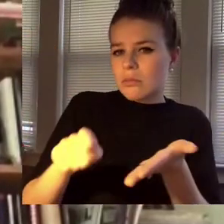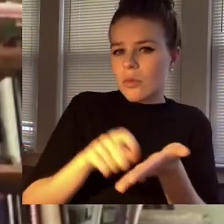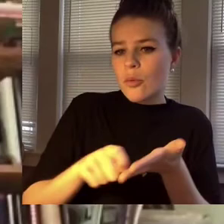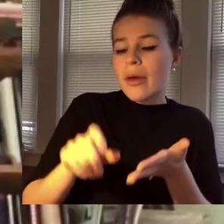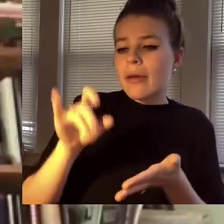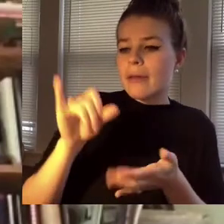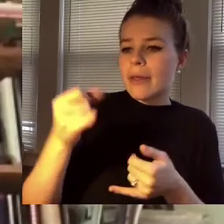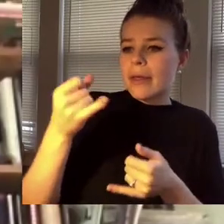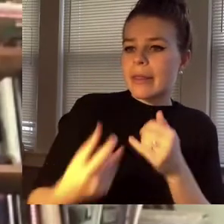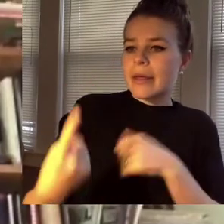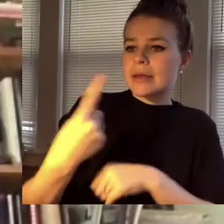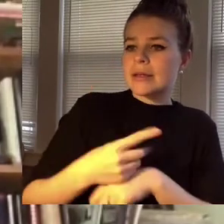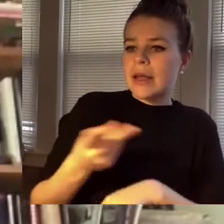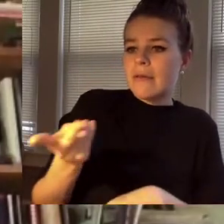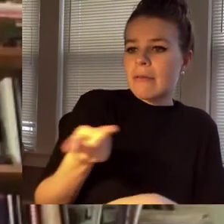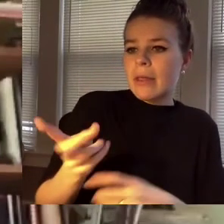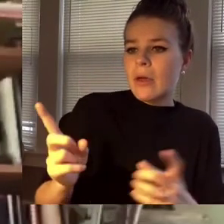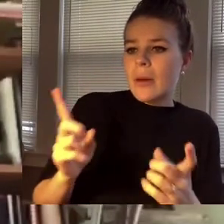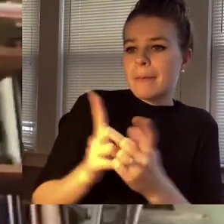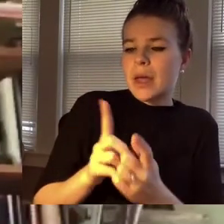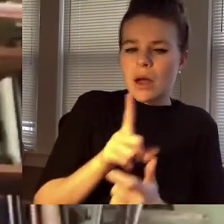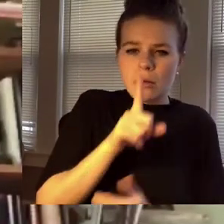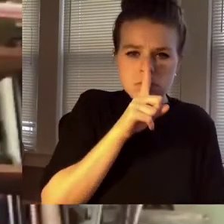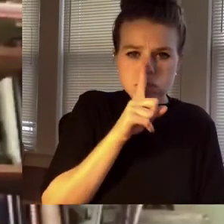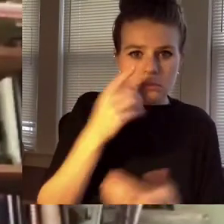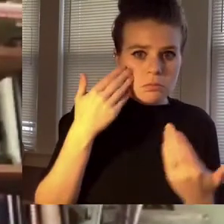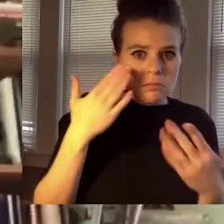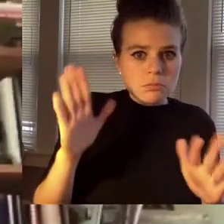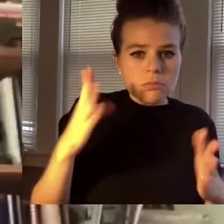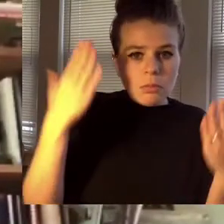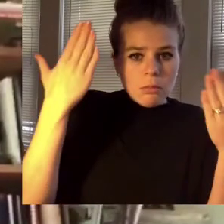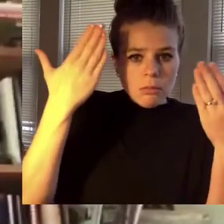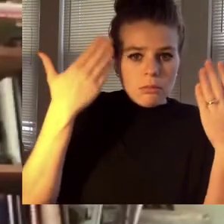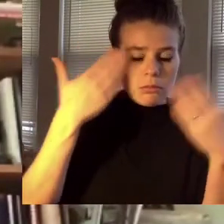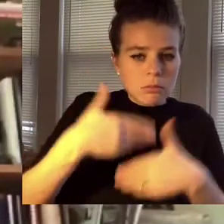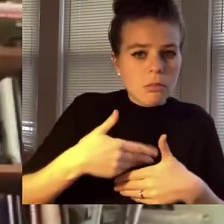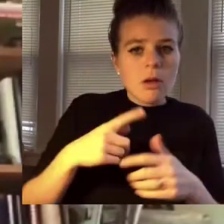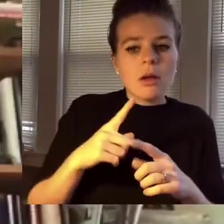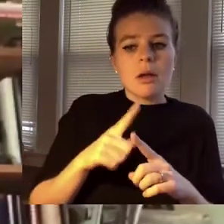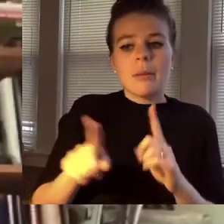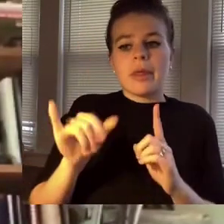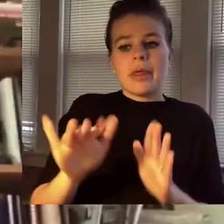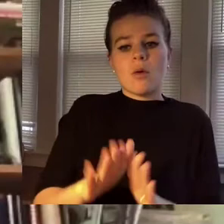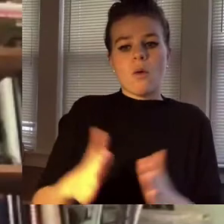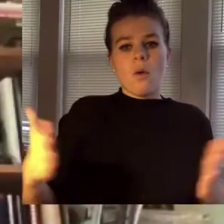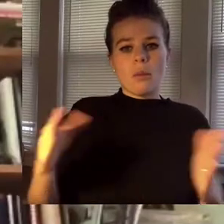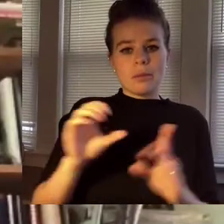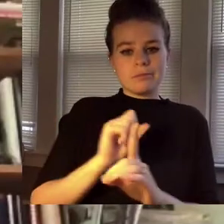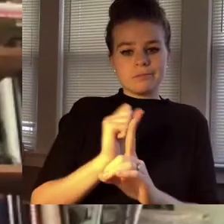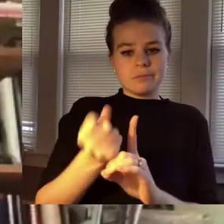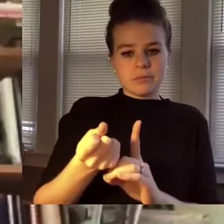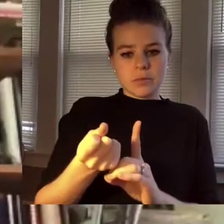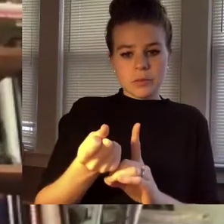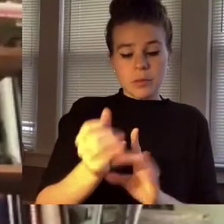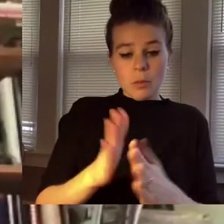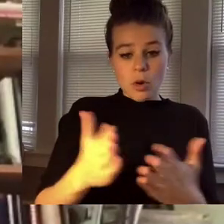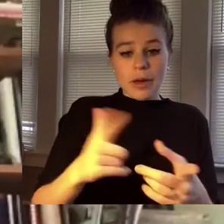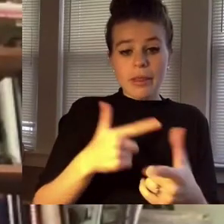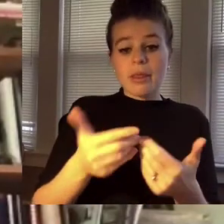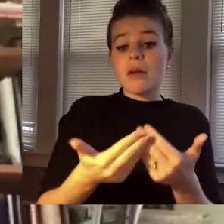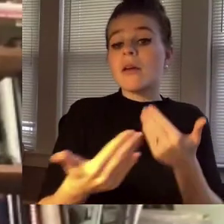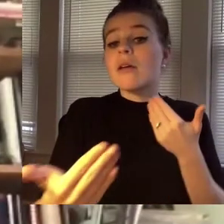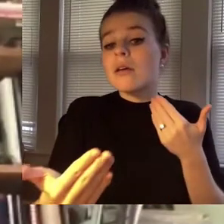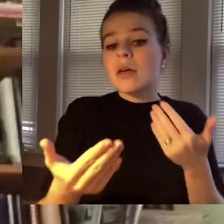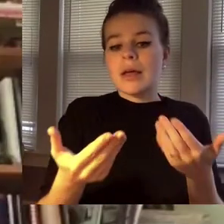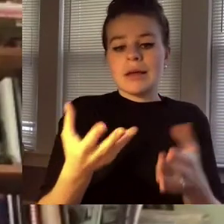it, but this is an opening scene of the book. And after this, the deaths begin. The